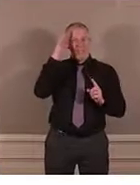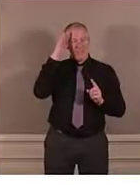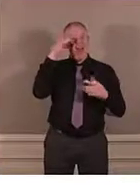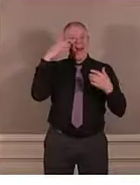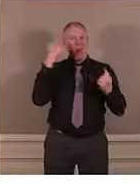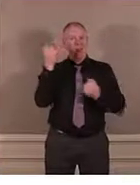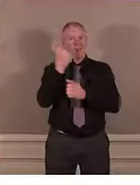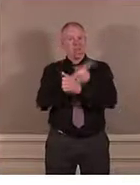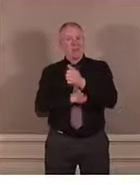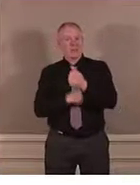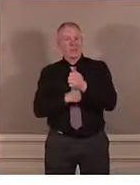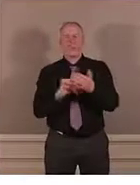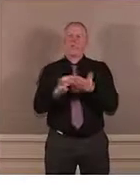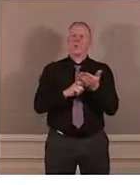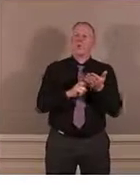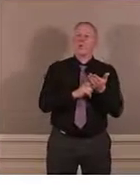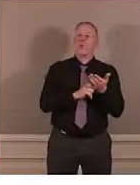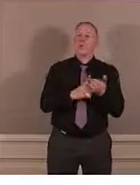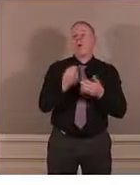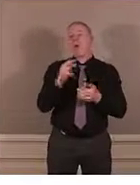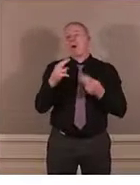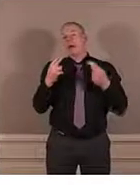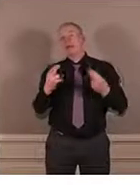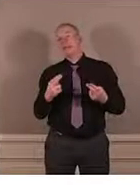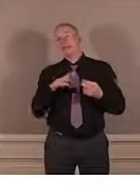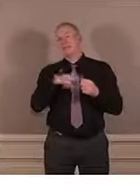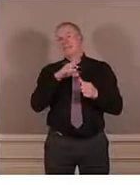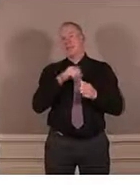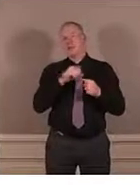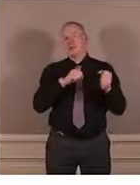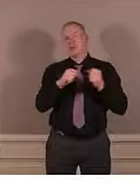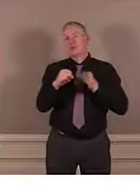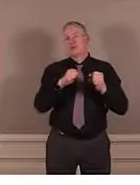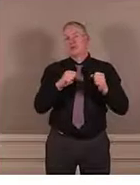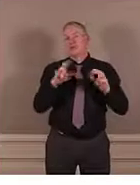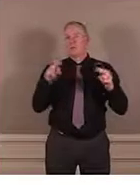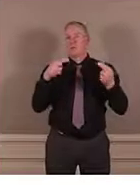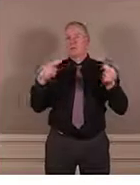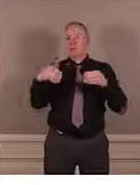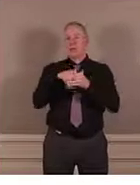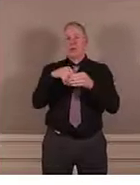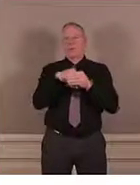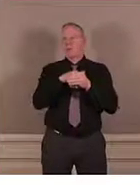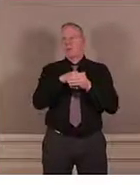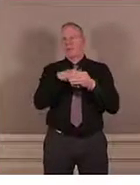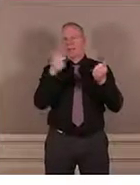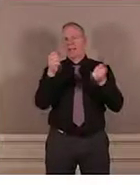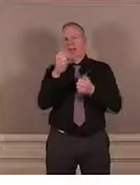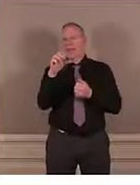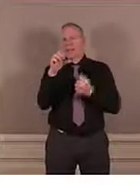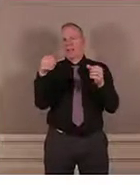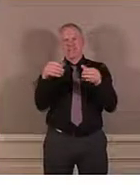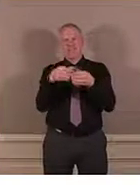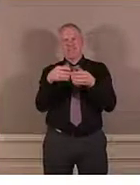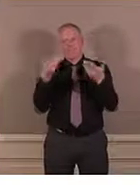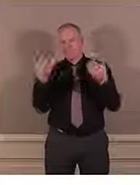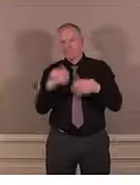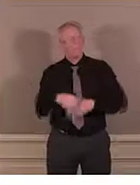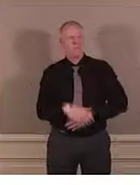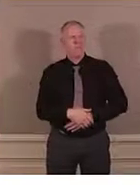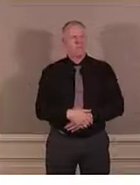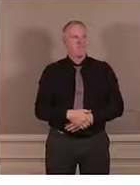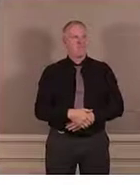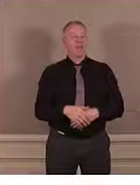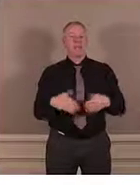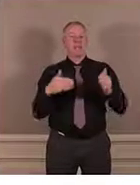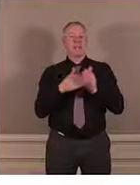has a disability avails of or even requires a specialised service and therefore isn't included on any data set. And